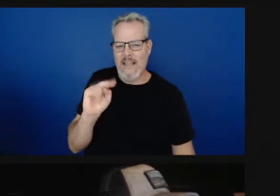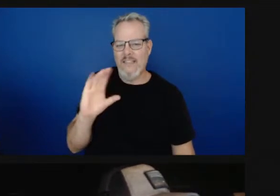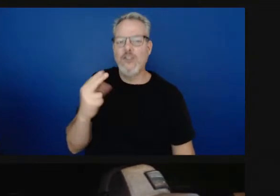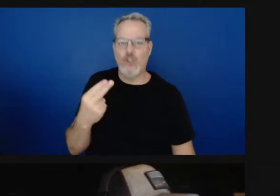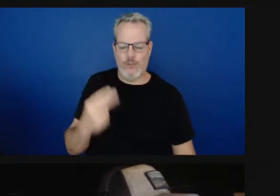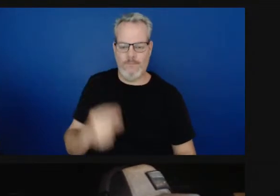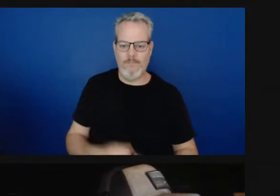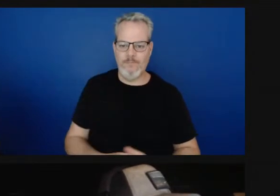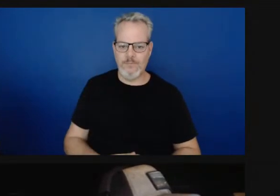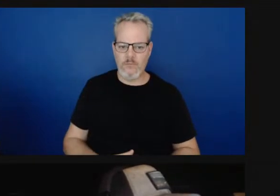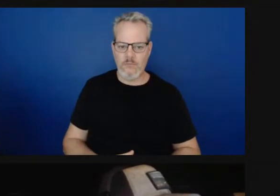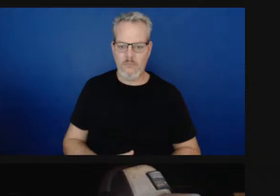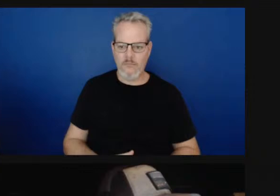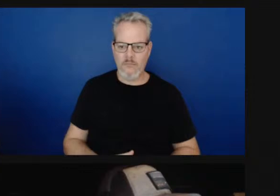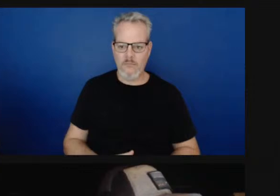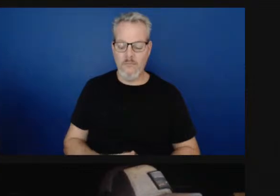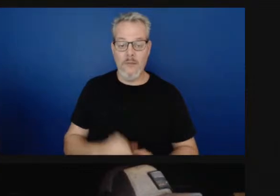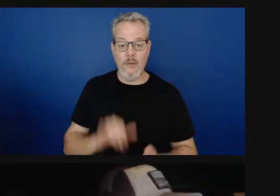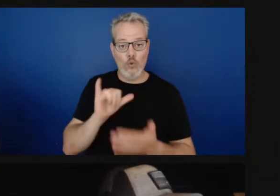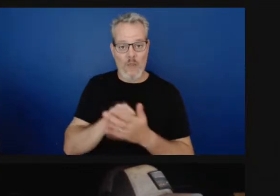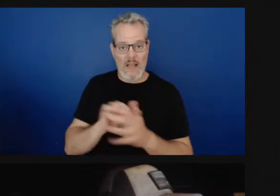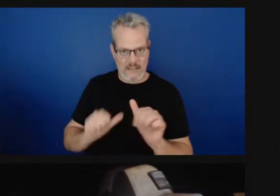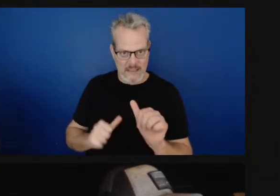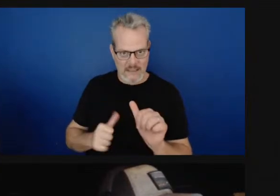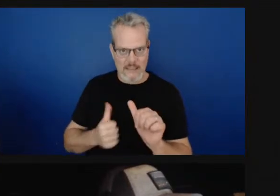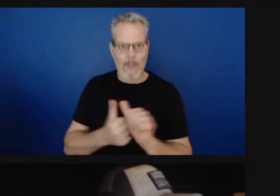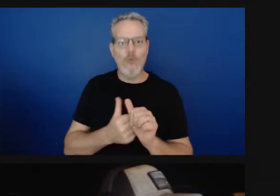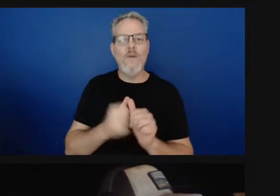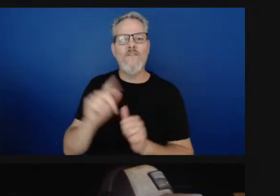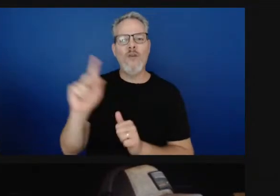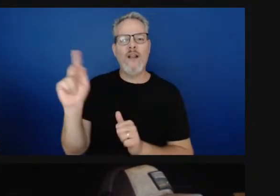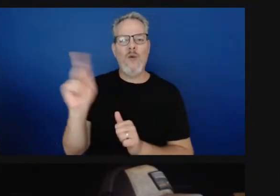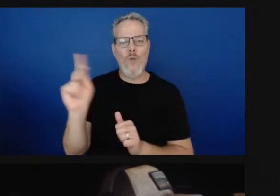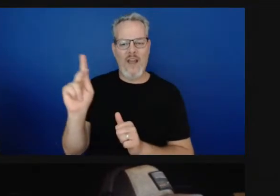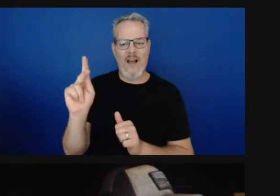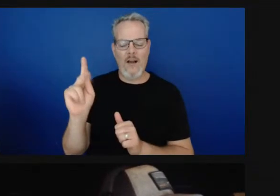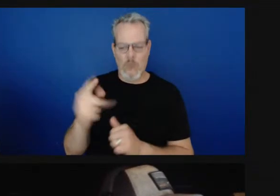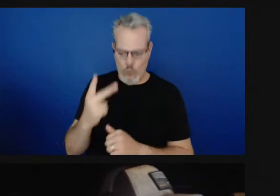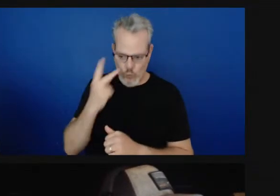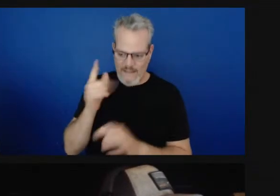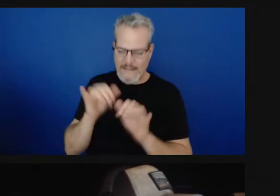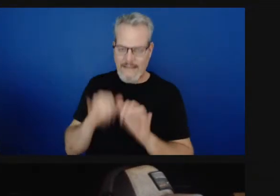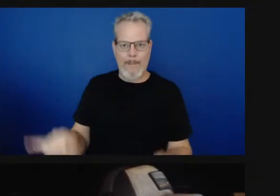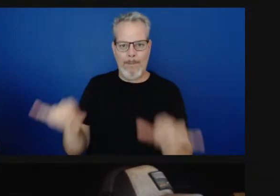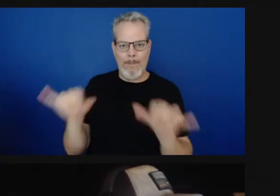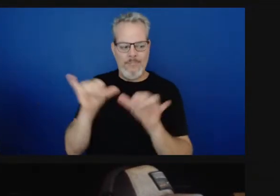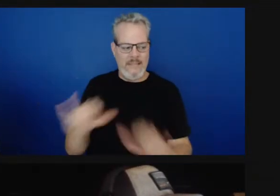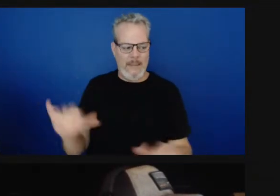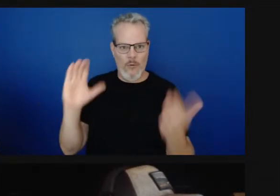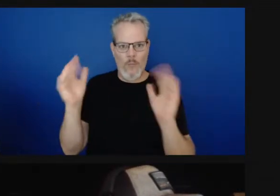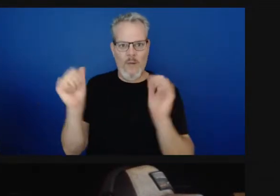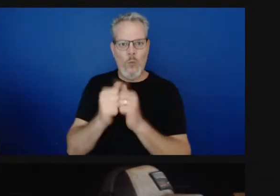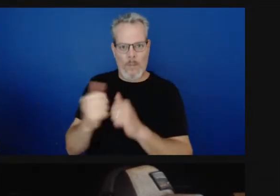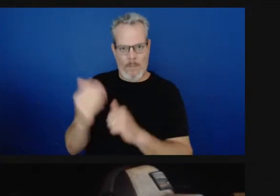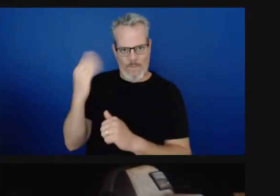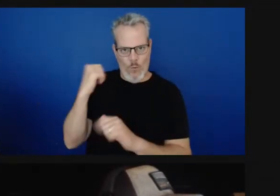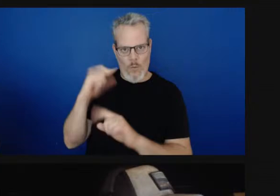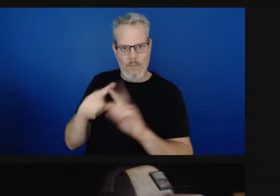So that's the summary for Kilauea. Similar patterns as before, and still waiting to see what comes